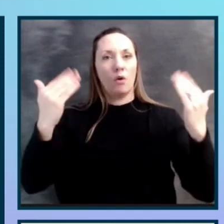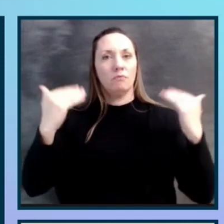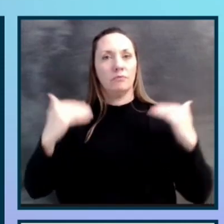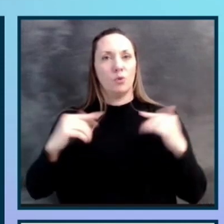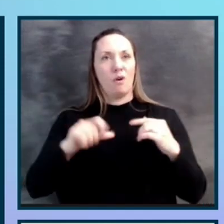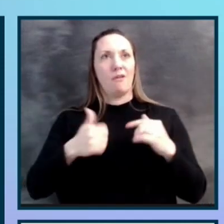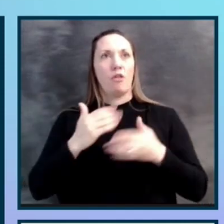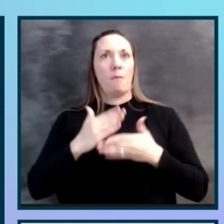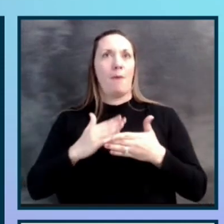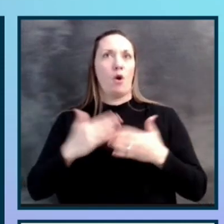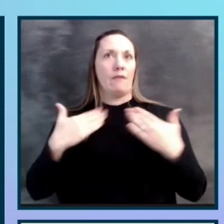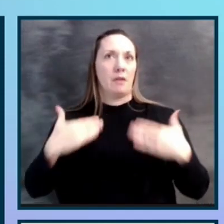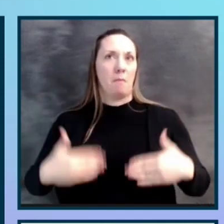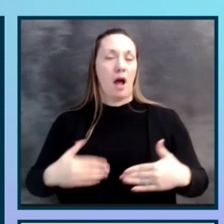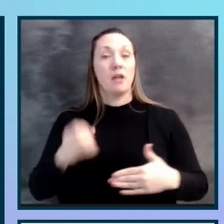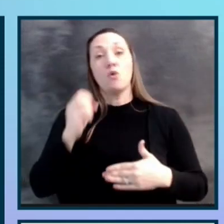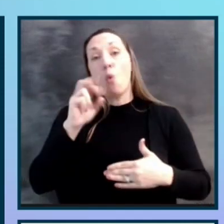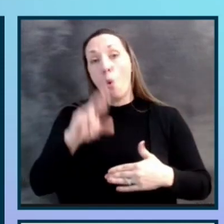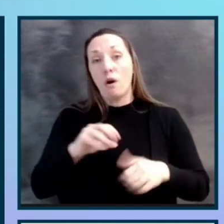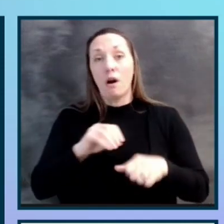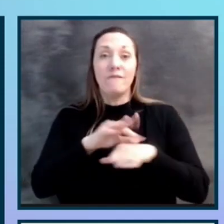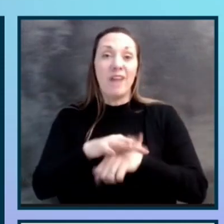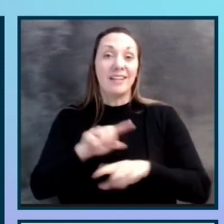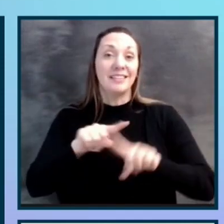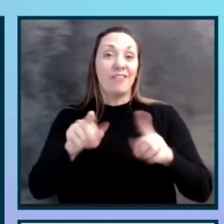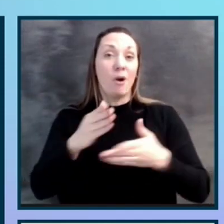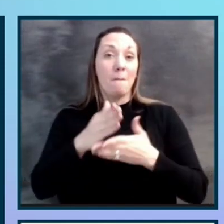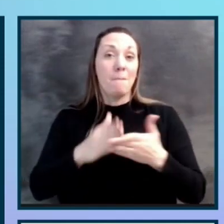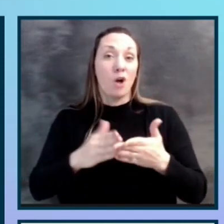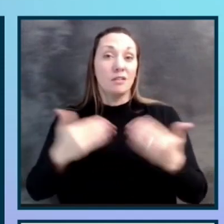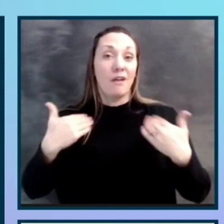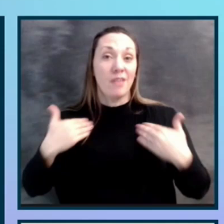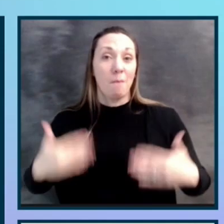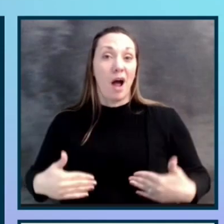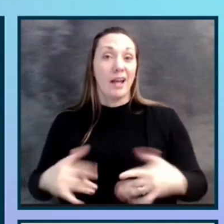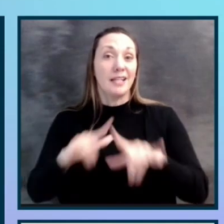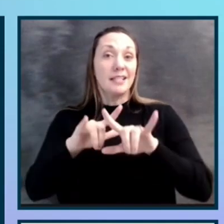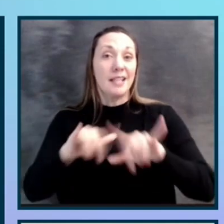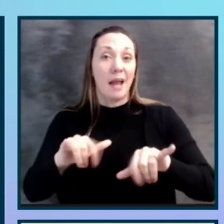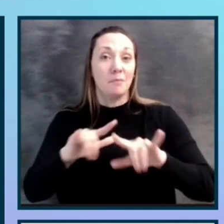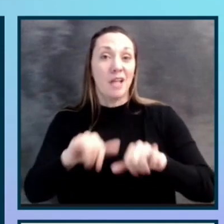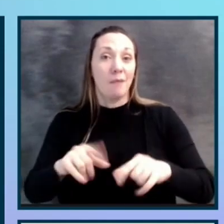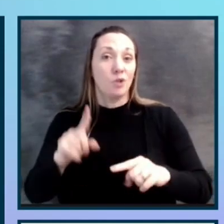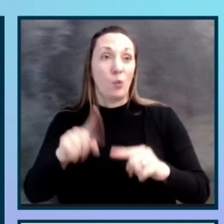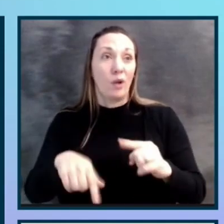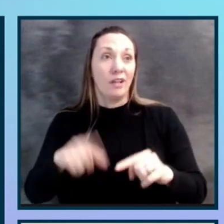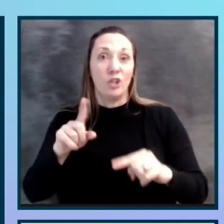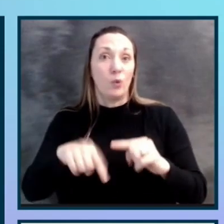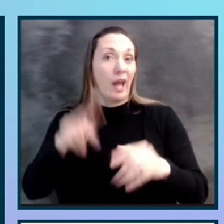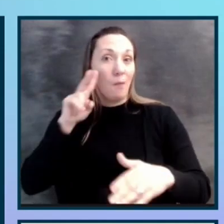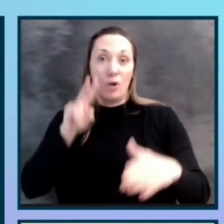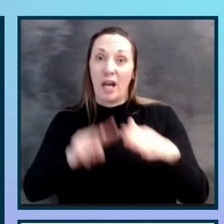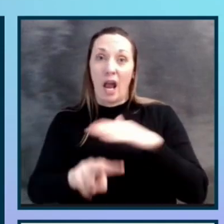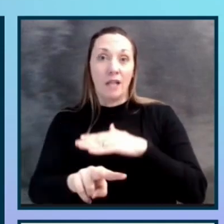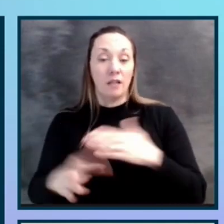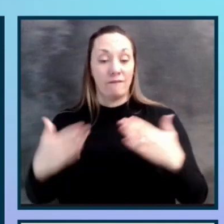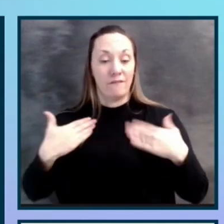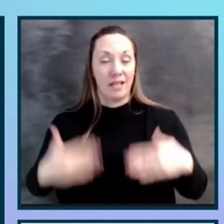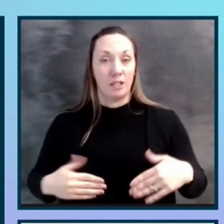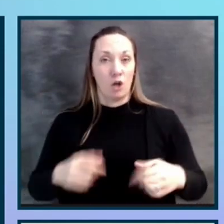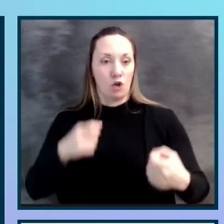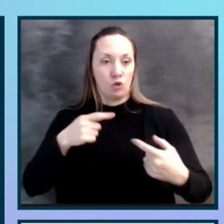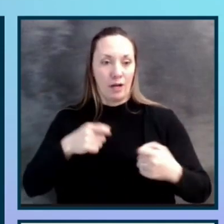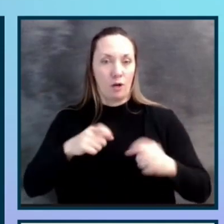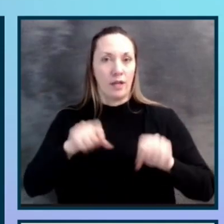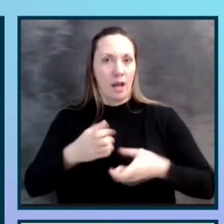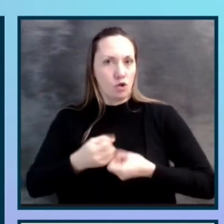or affect different parts of the body at the same exact time. So it's really unpredictable. Physical triggers can cause emotional